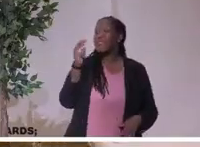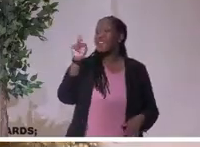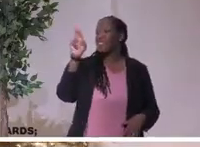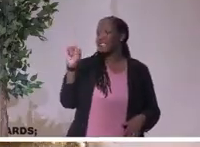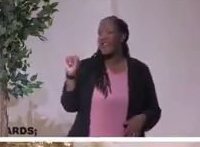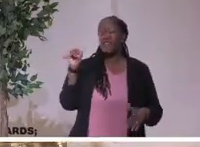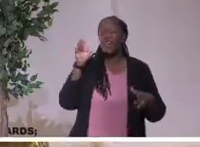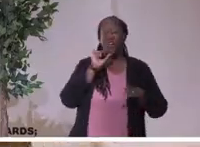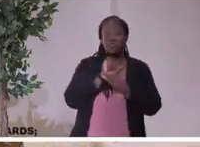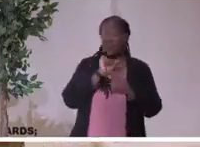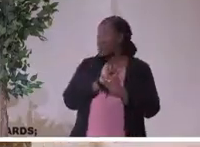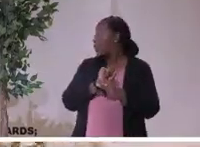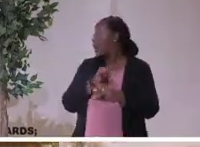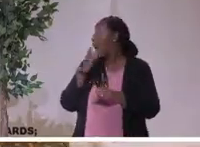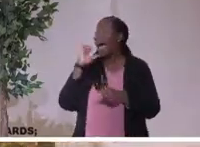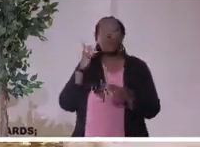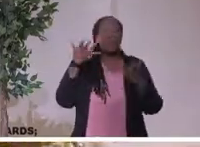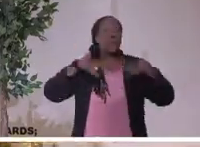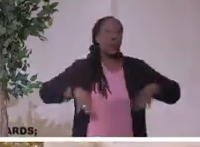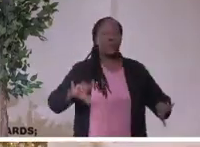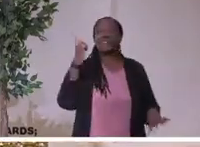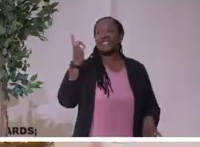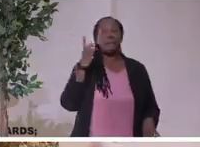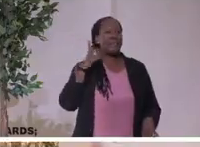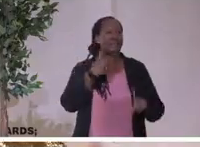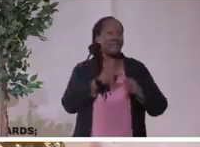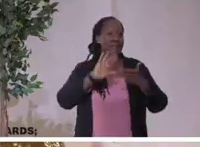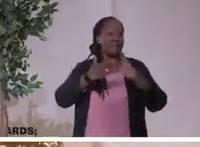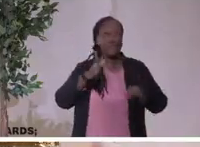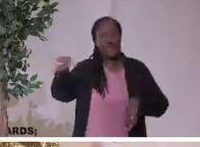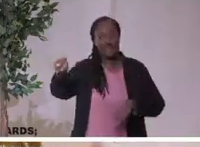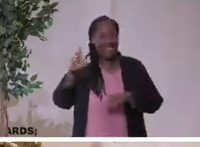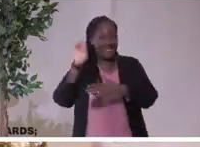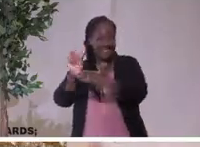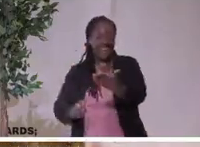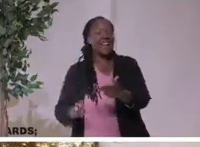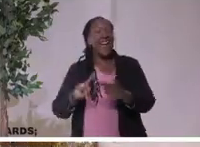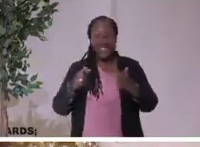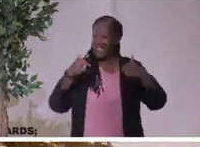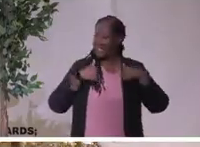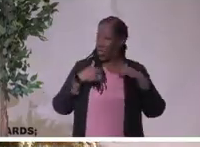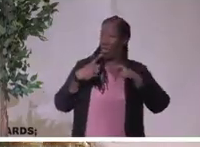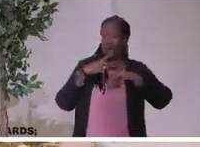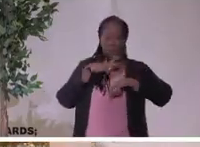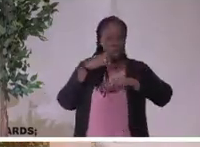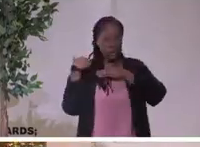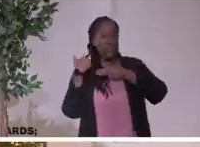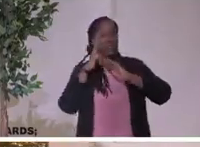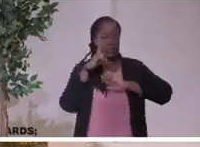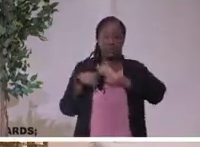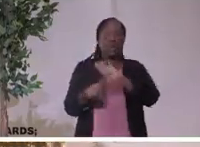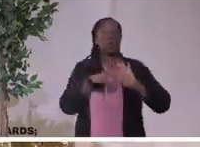be wearing something by our community member, and I think in the spotlight that we're in now, it is, you know, it is our duty to start highlighting them, bring them up as